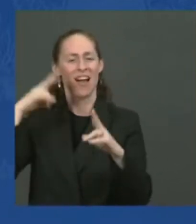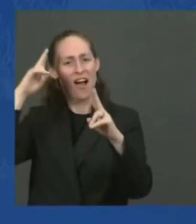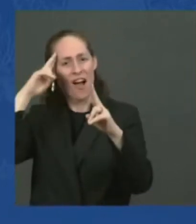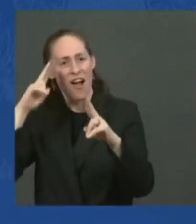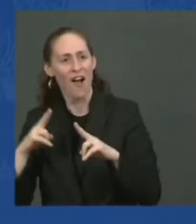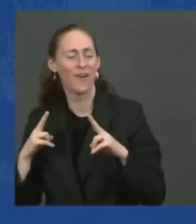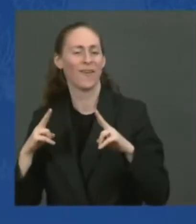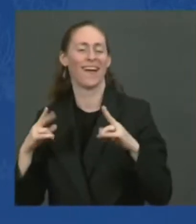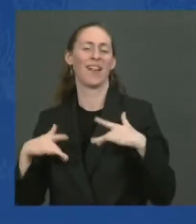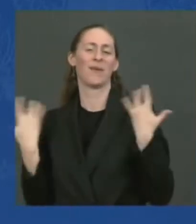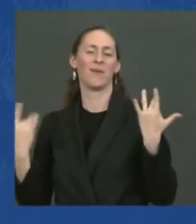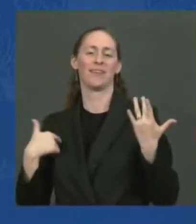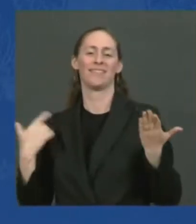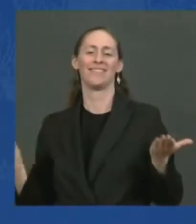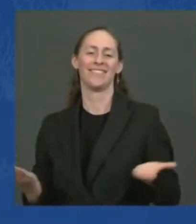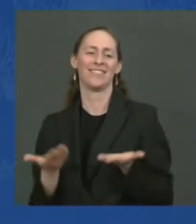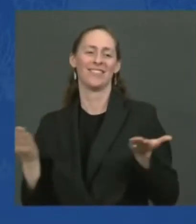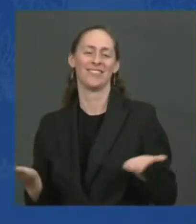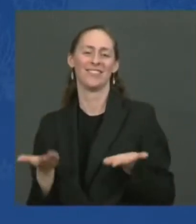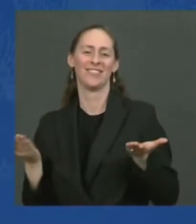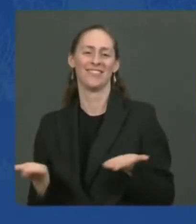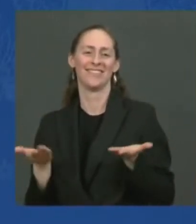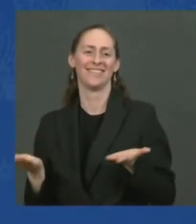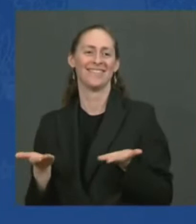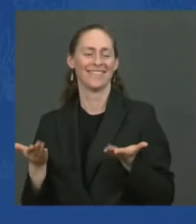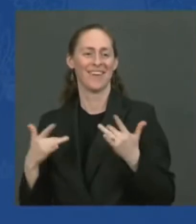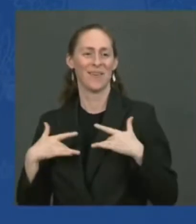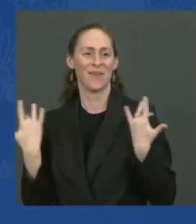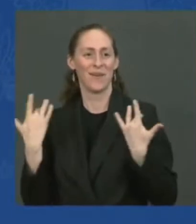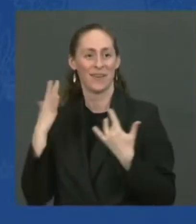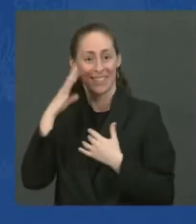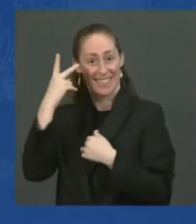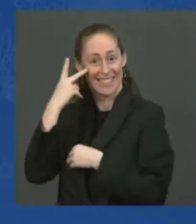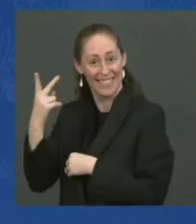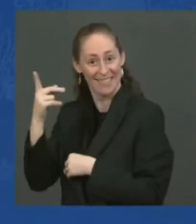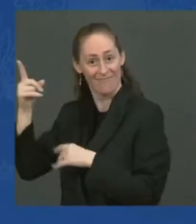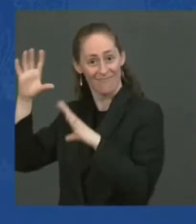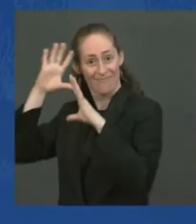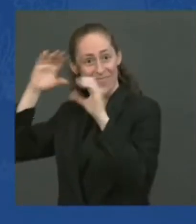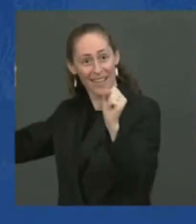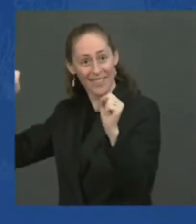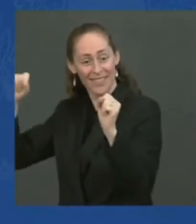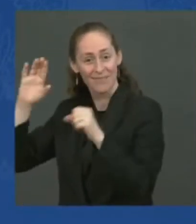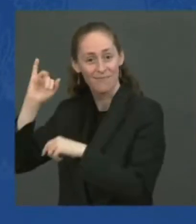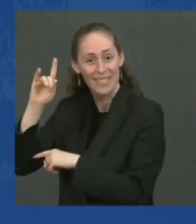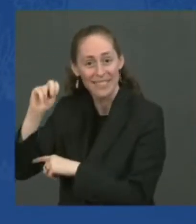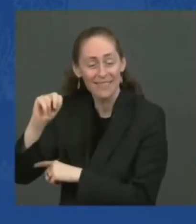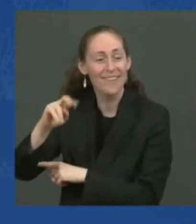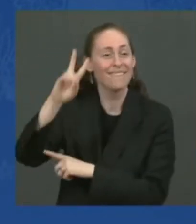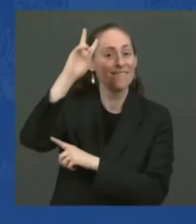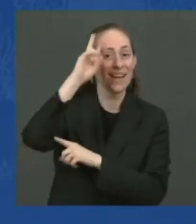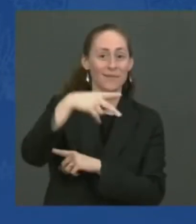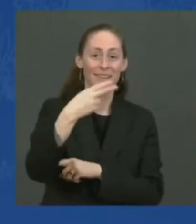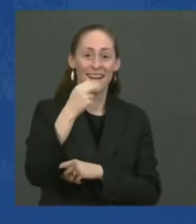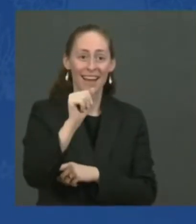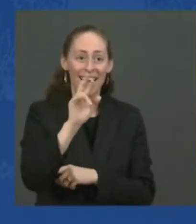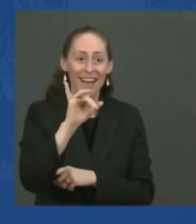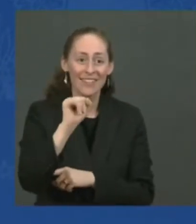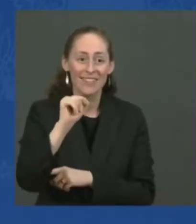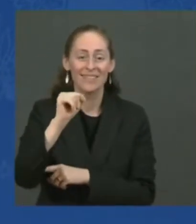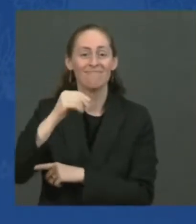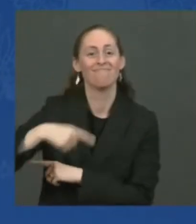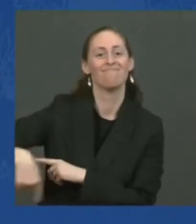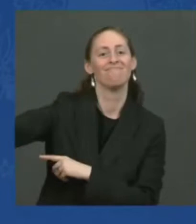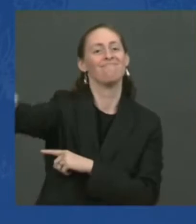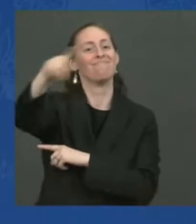here and elated to see President Biden, Vice President Harris, members of the cabinet